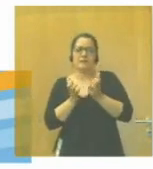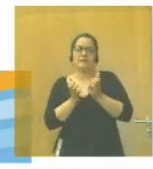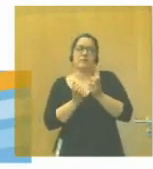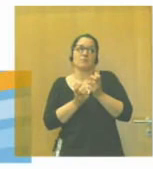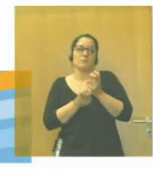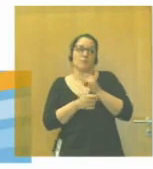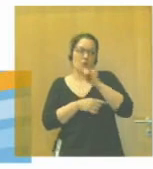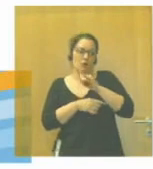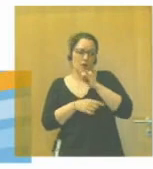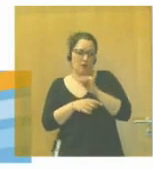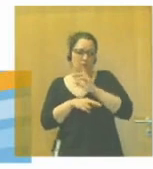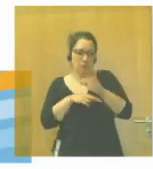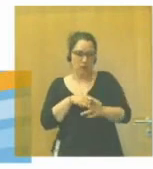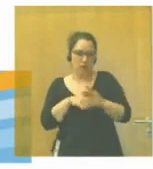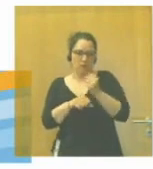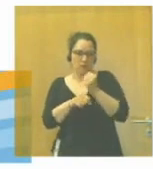them.